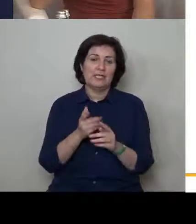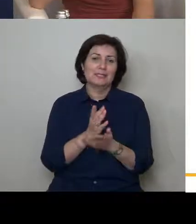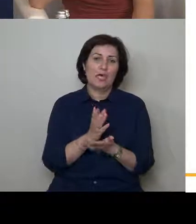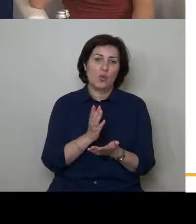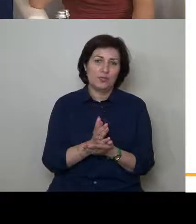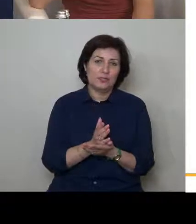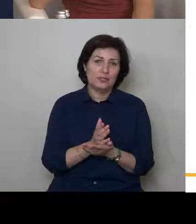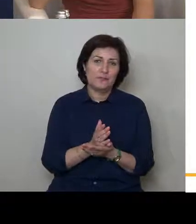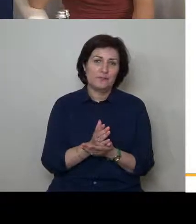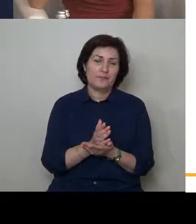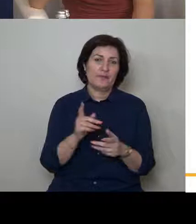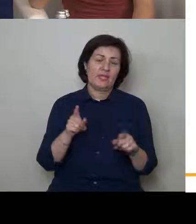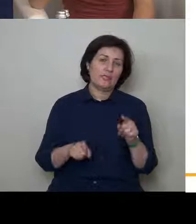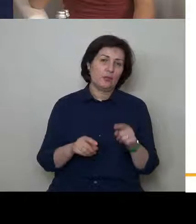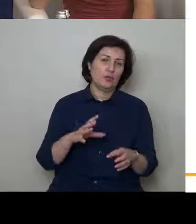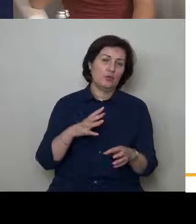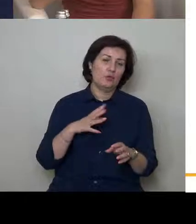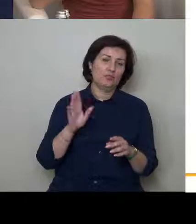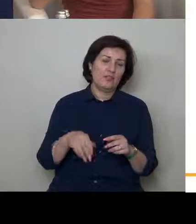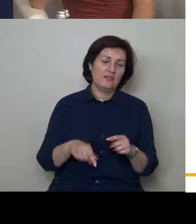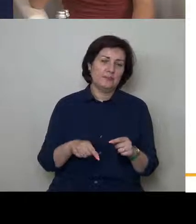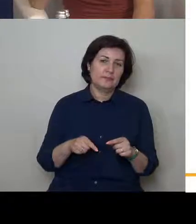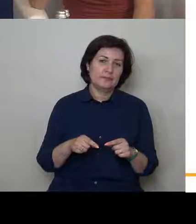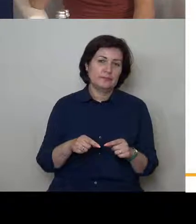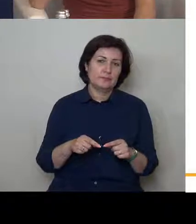to their villages that maybe sometimes